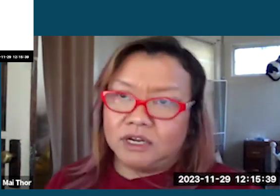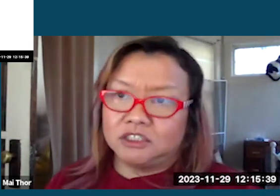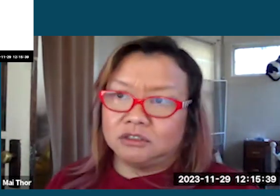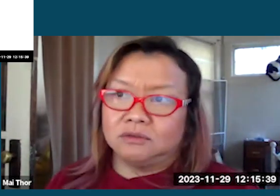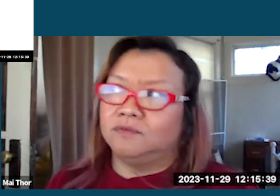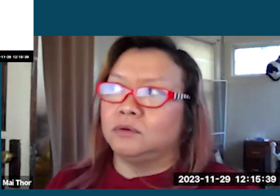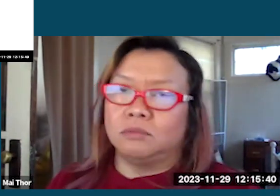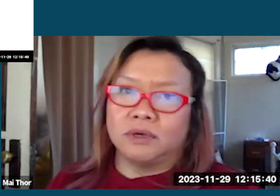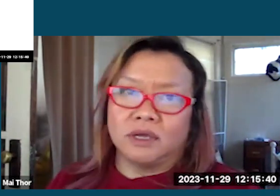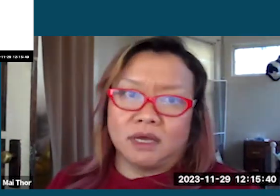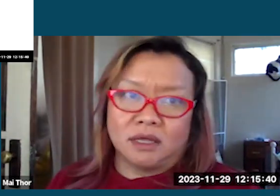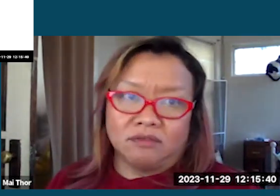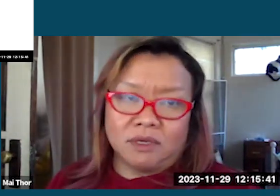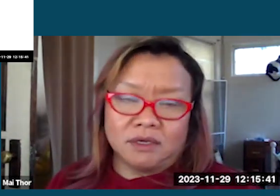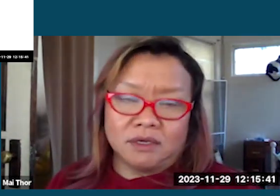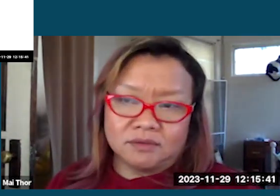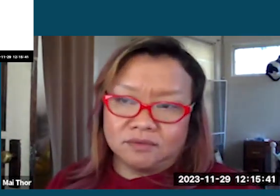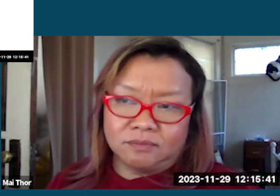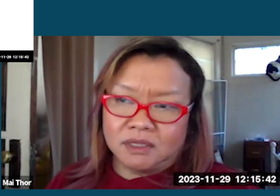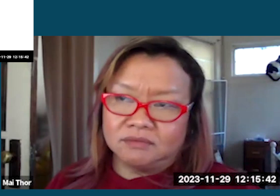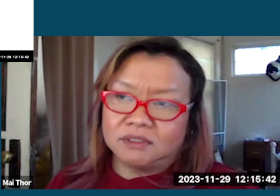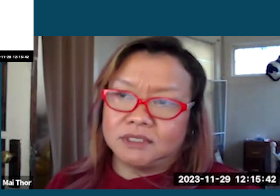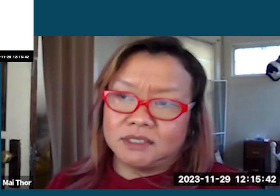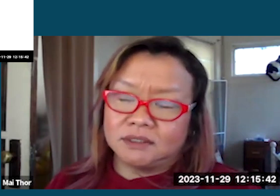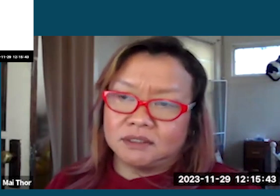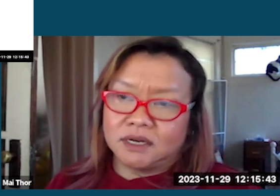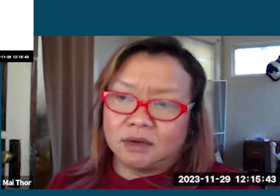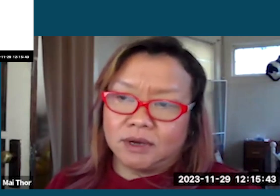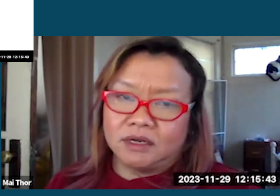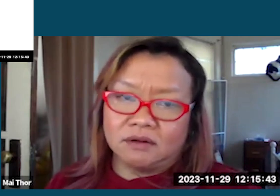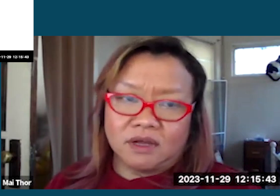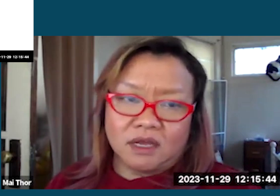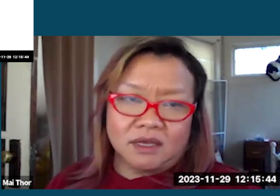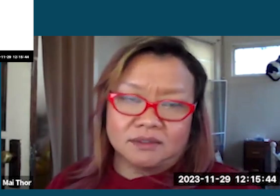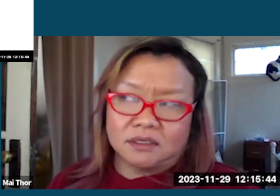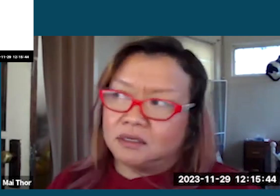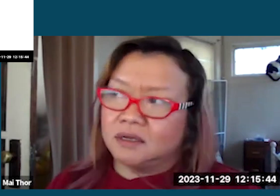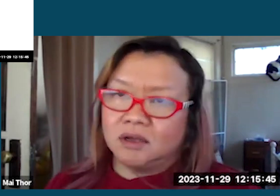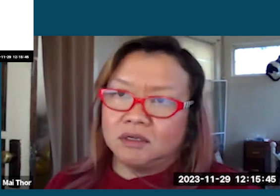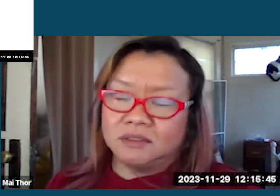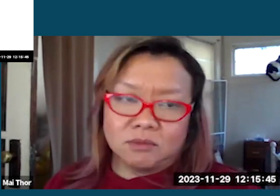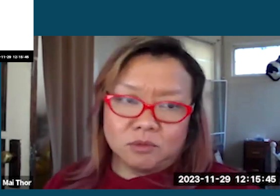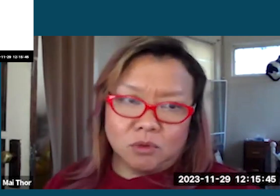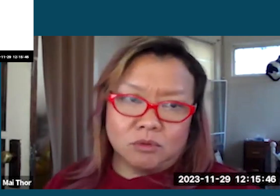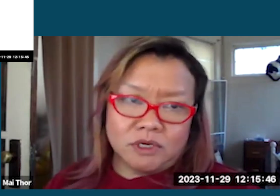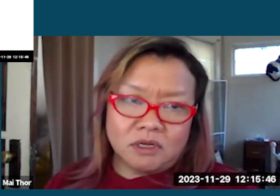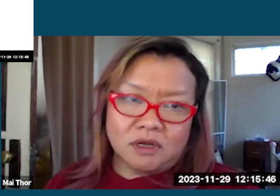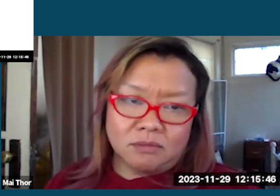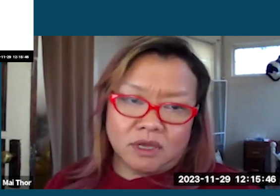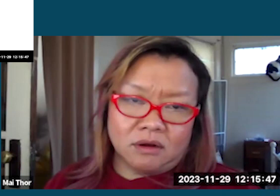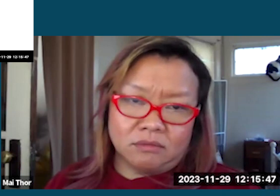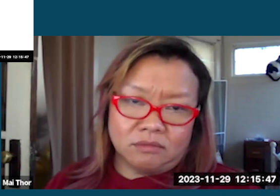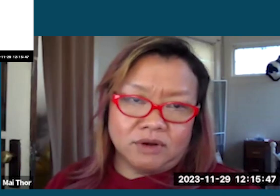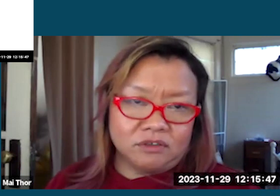sort of foundational focal point in my life because of my lived experience and how I identify as a disabled Hmong